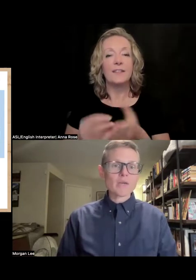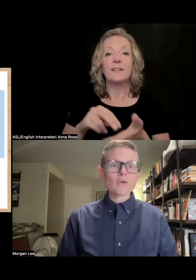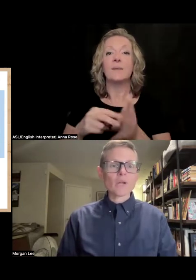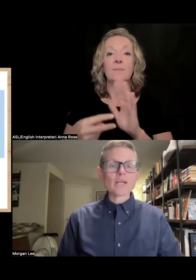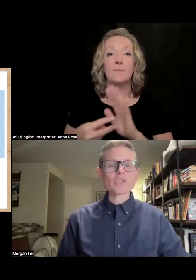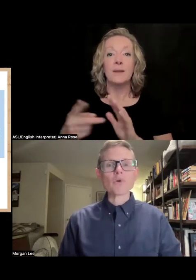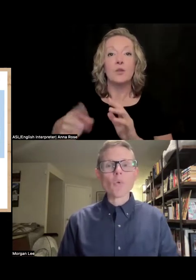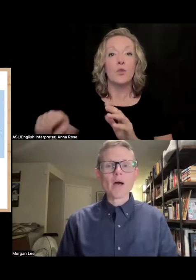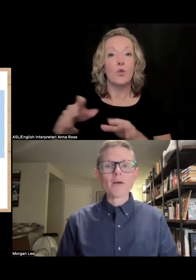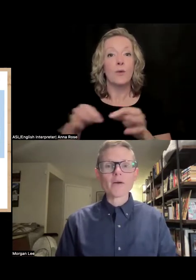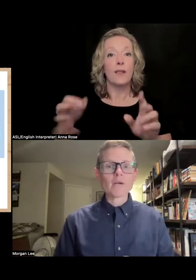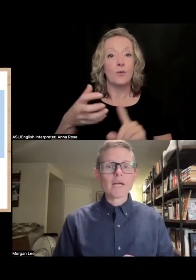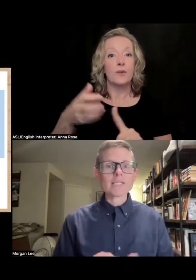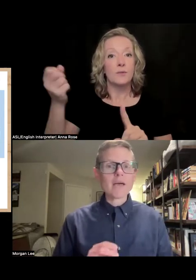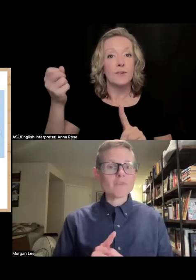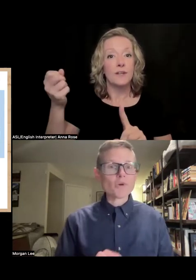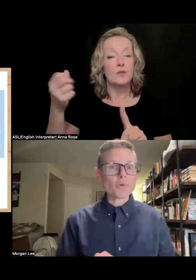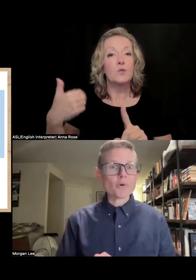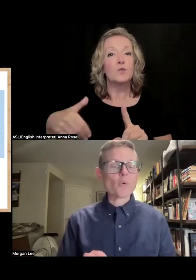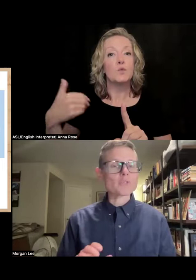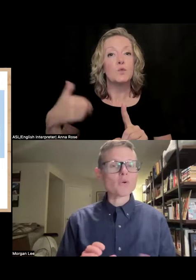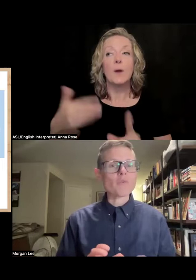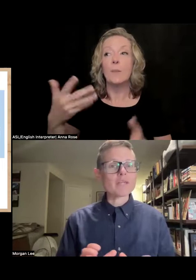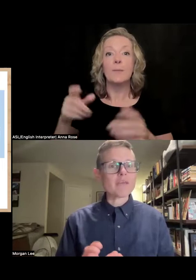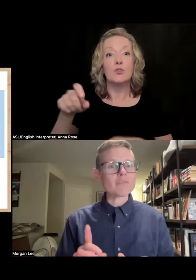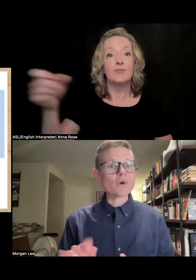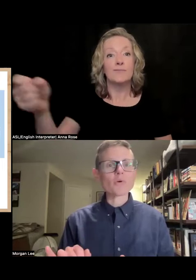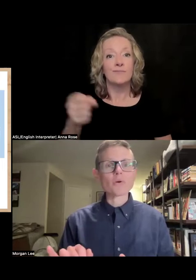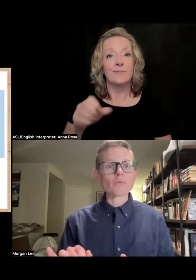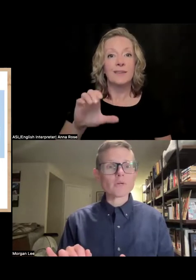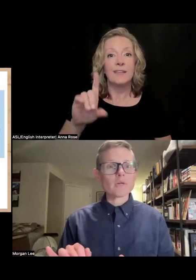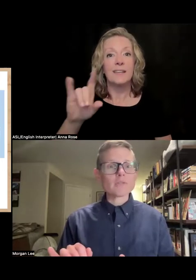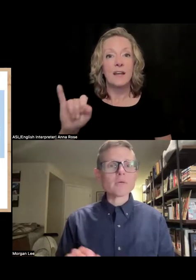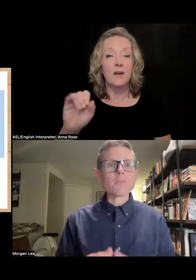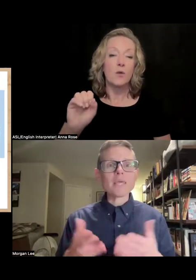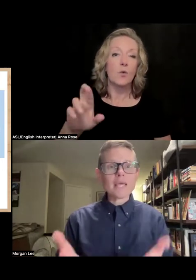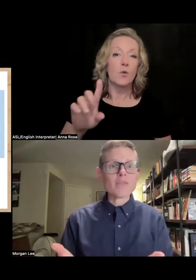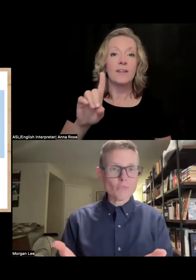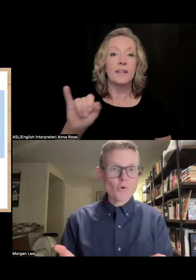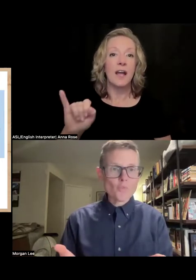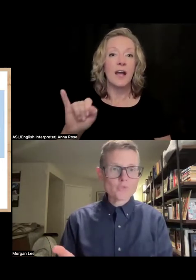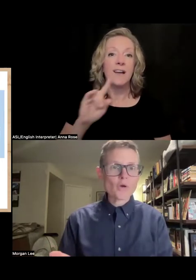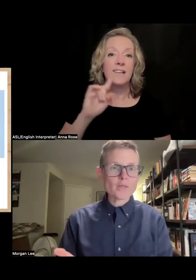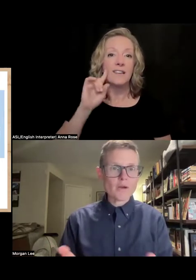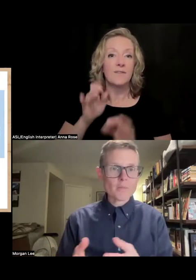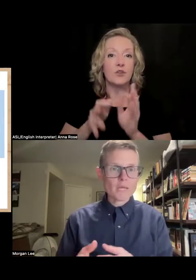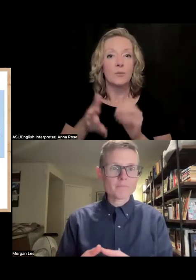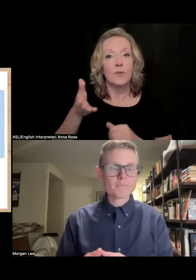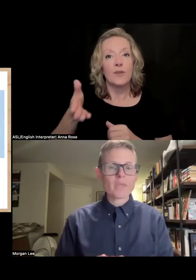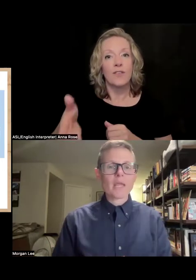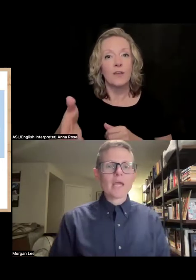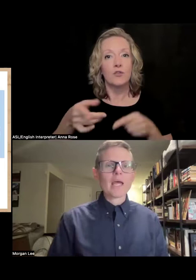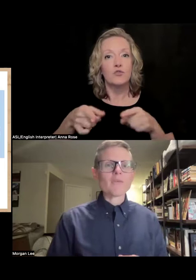deprivation could actually require a deaf interpreter or a certified deaf interpreter to be in the room during